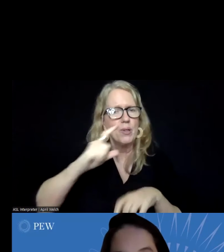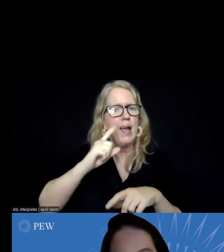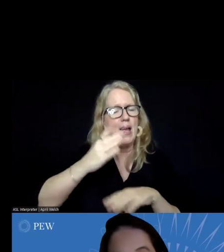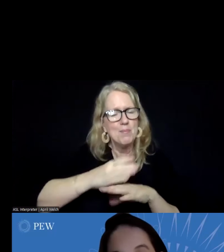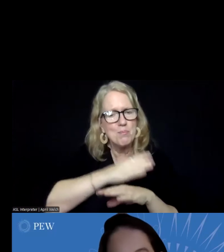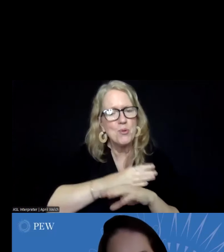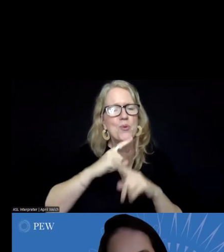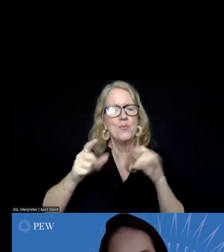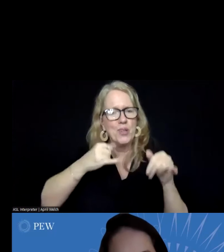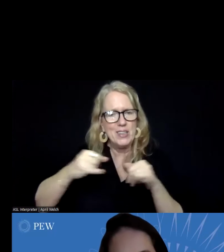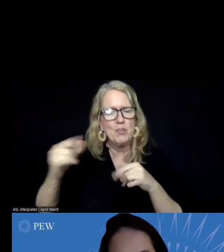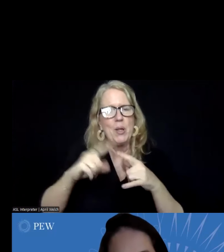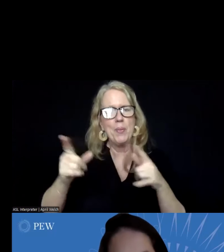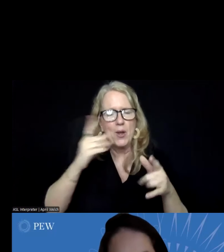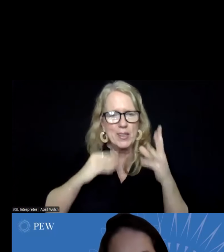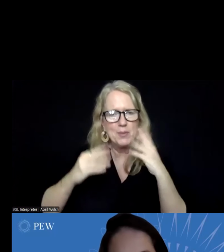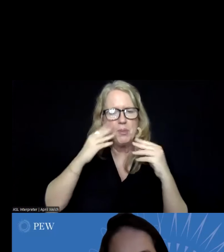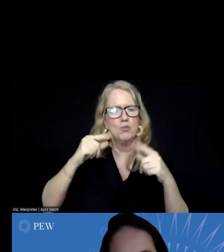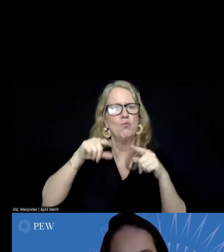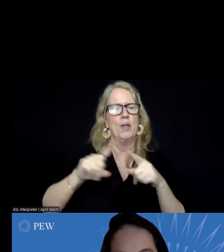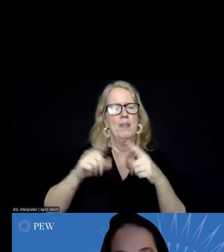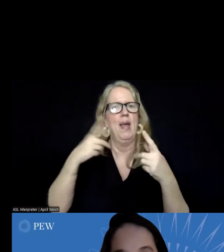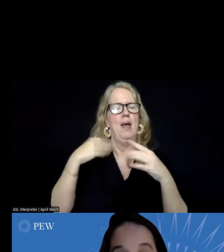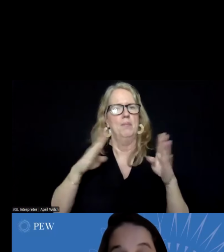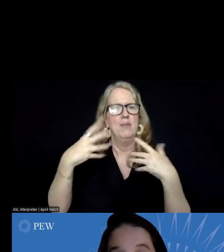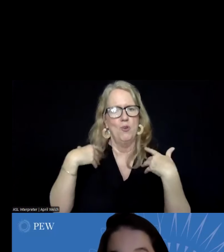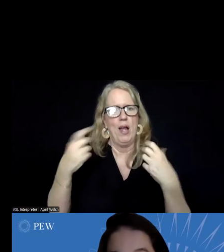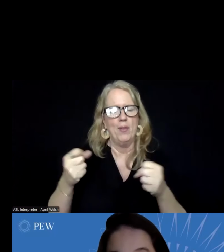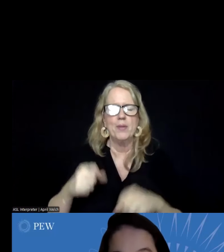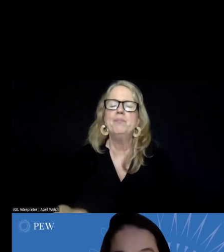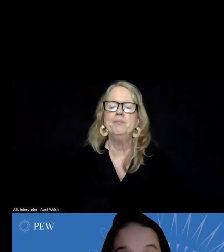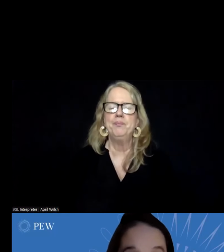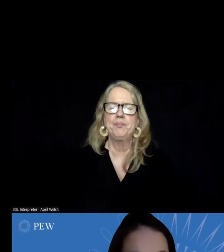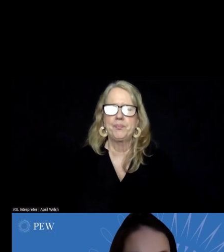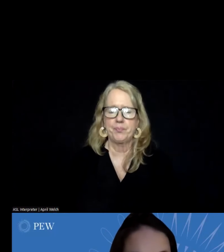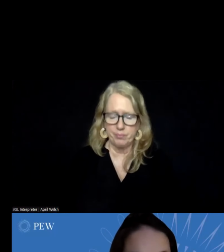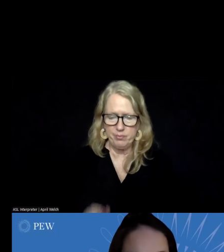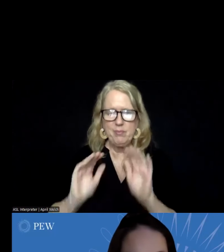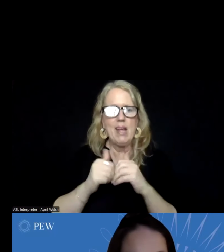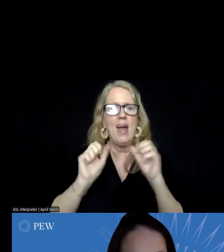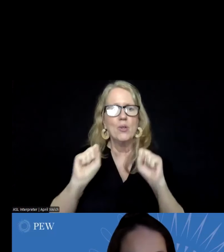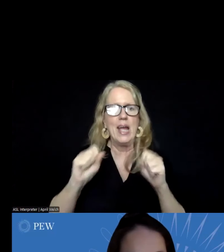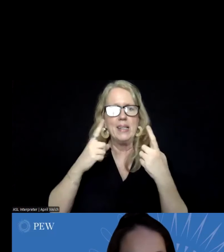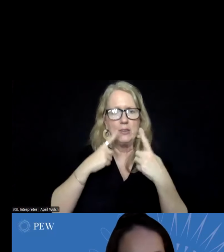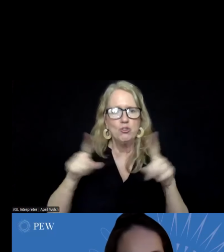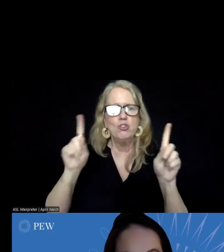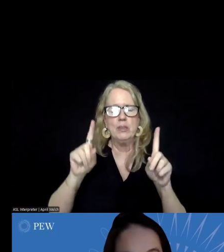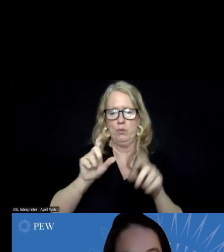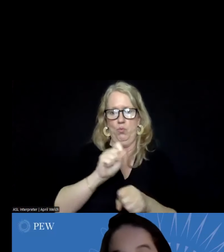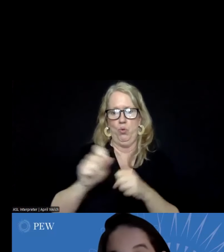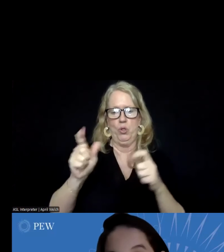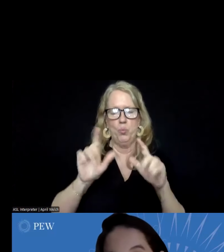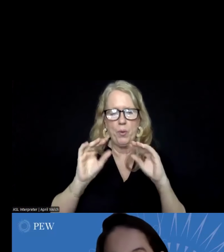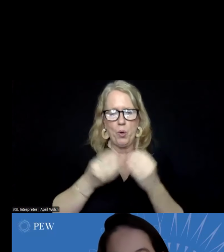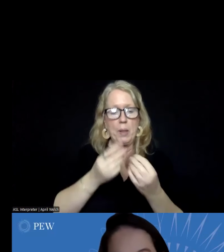for individuals experiencing behavioral health crises. One of the ways we achieve our work is by working with organizations that operate